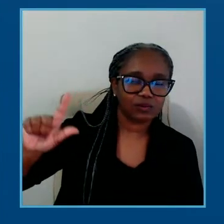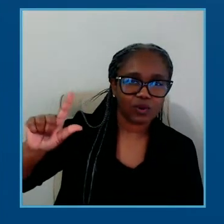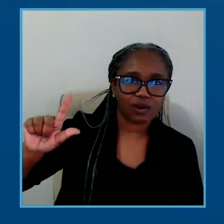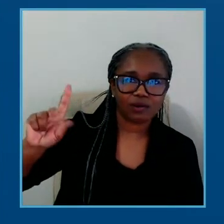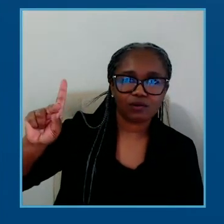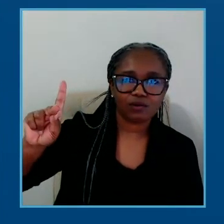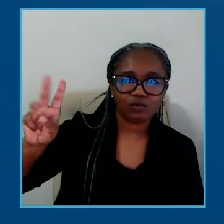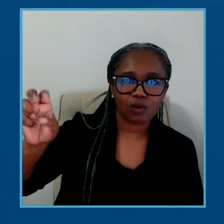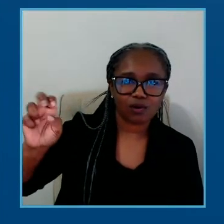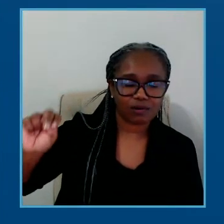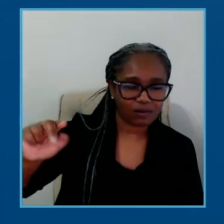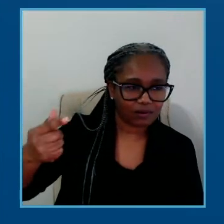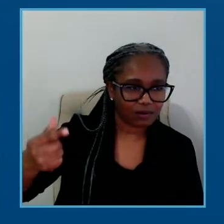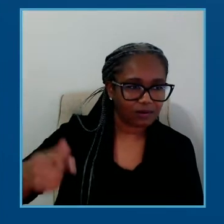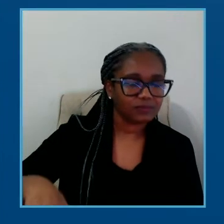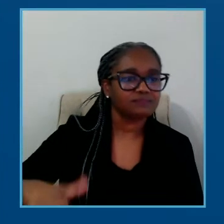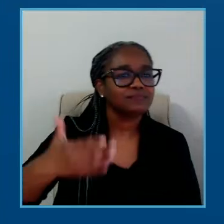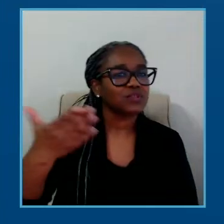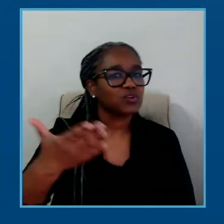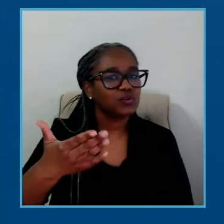Ms. Lucas. Present.